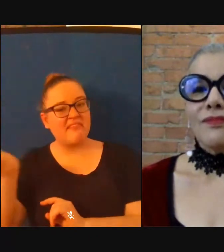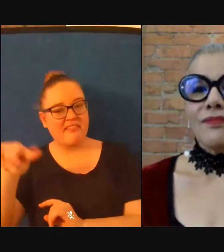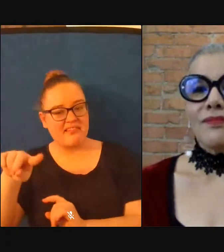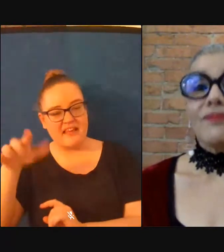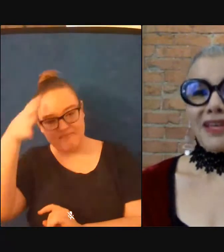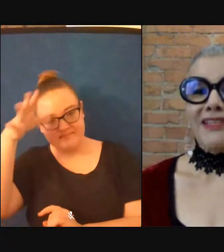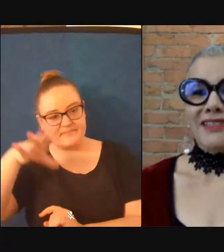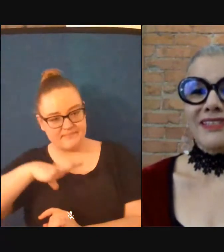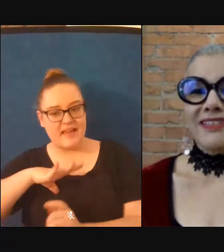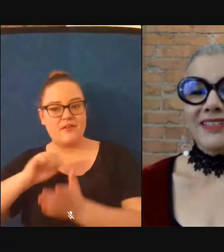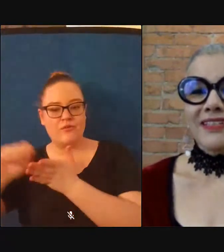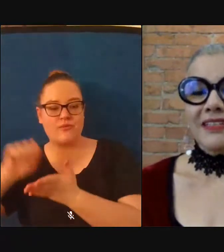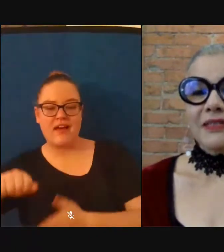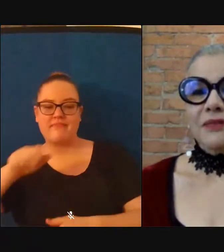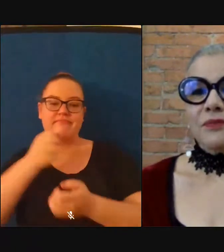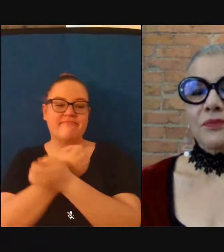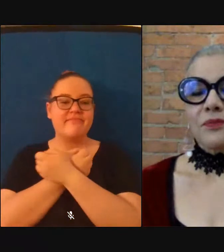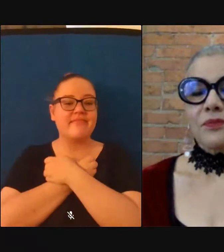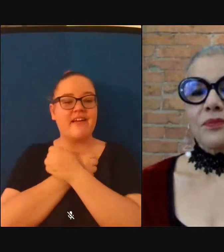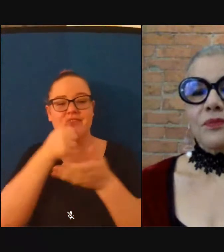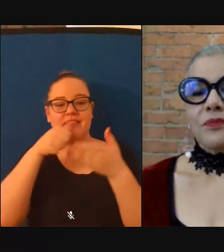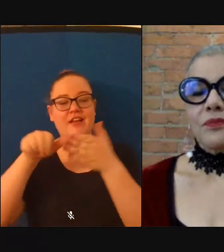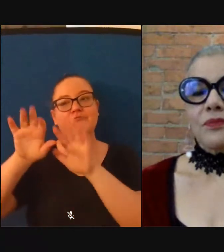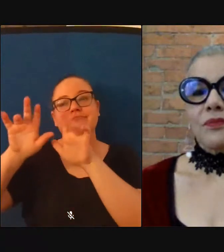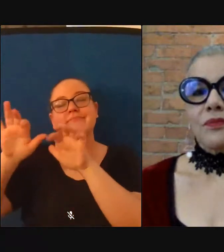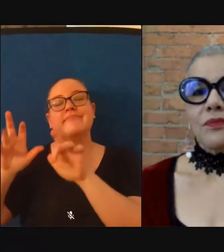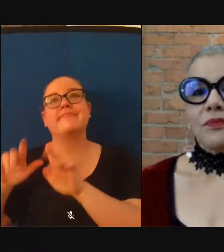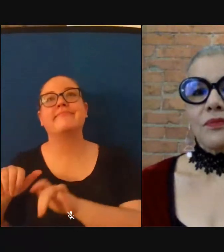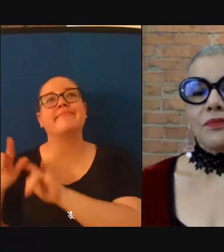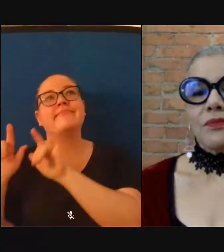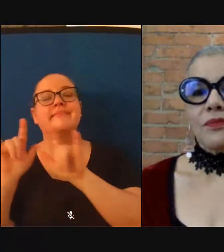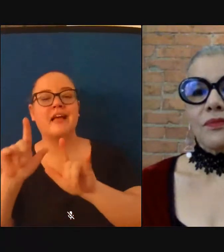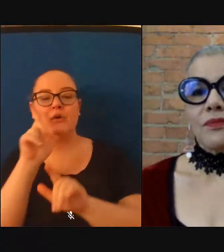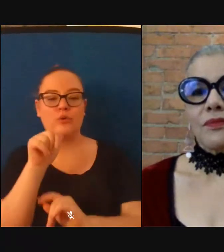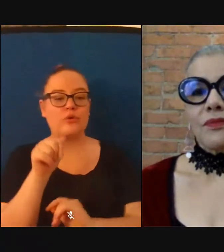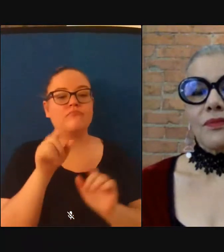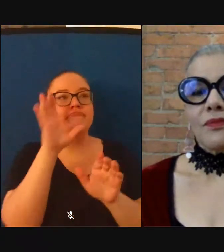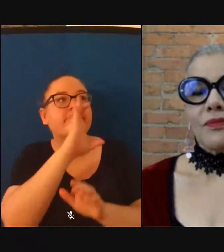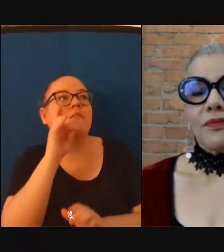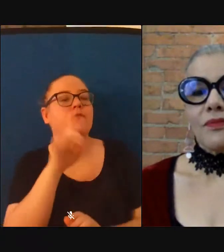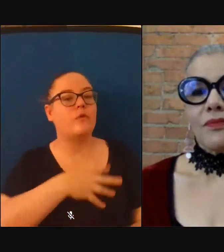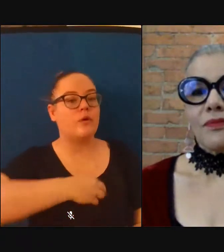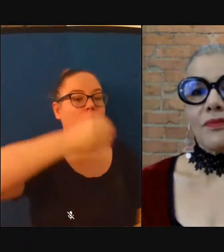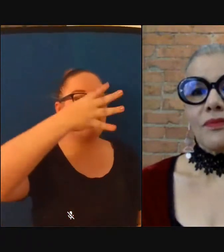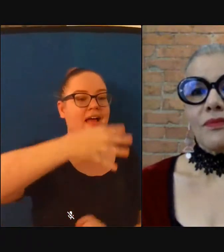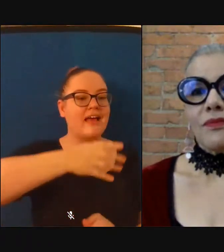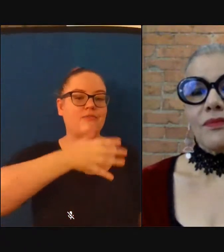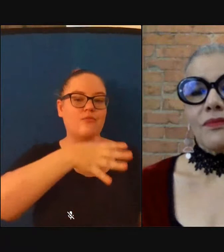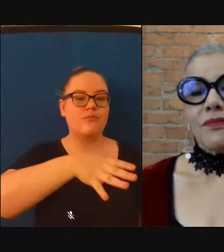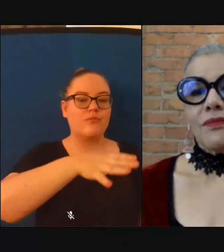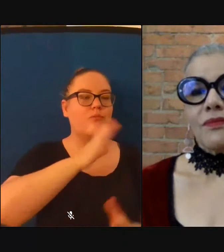book. And I talked to, lots of different men who were just looking for their submissive Aryan